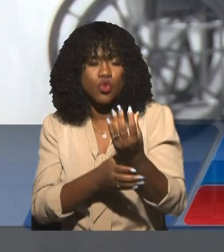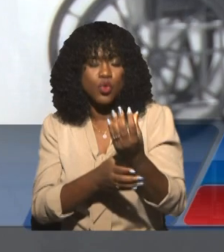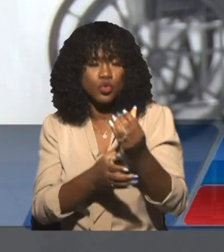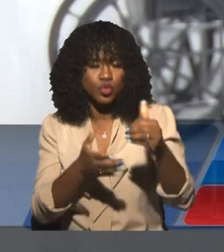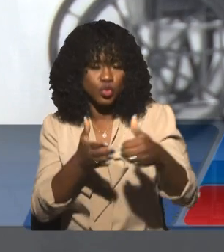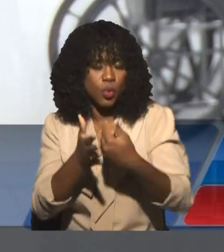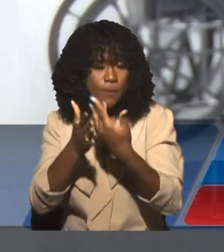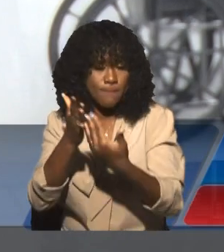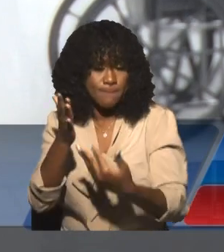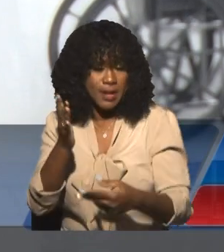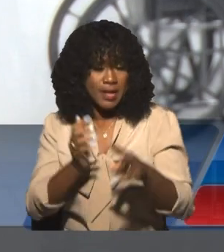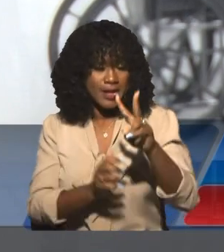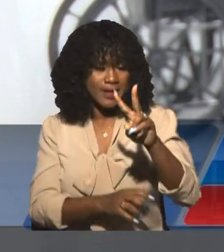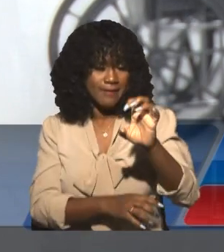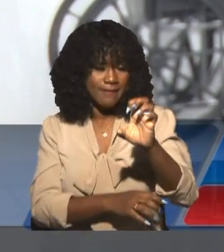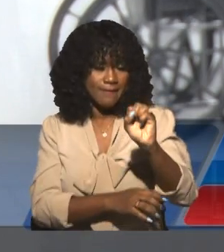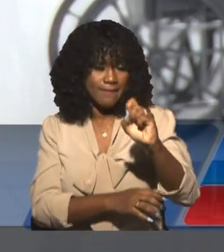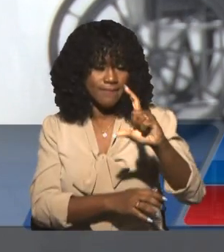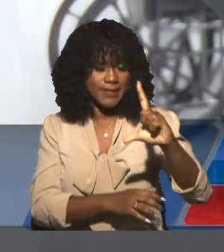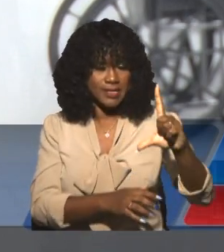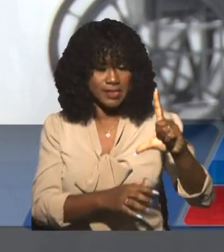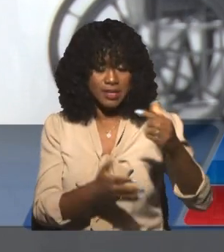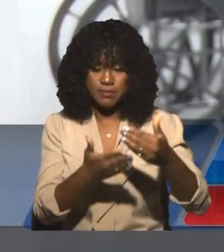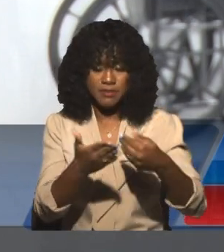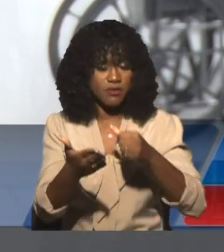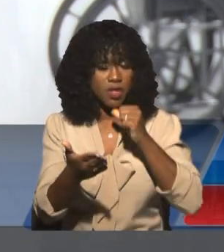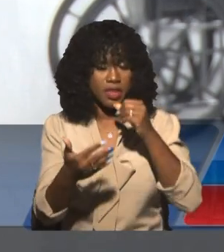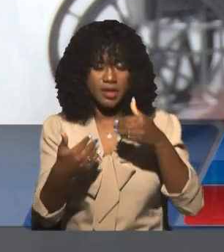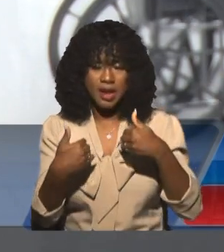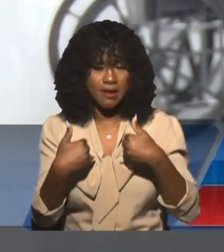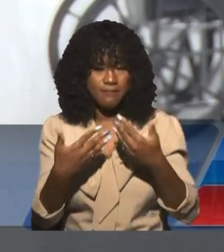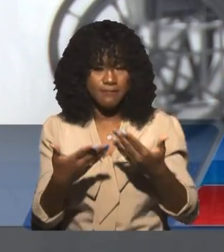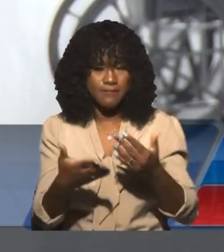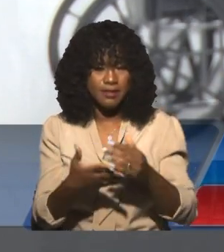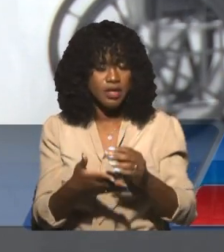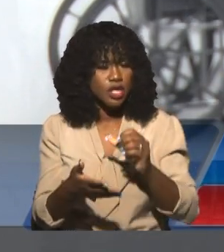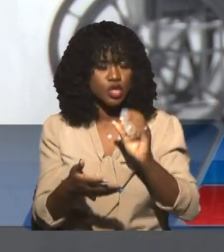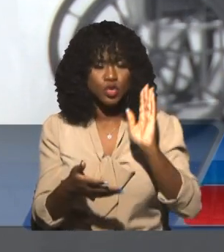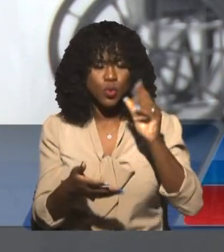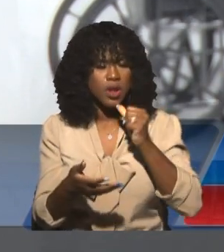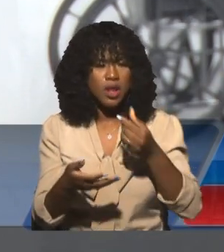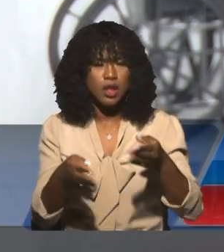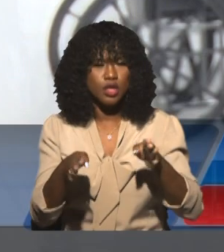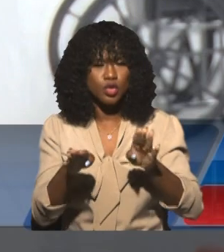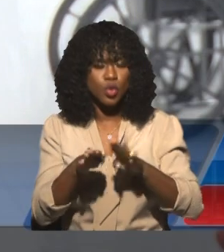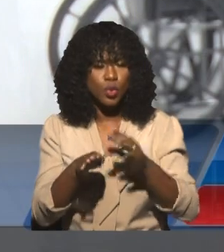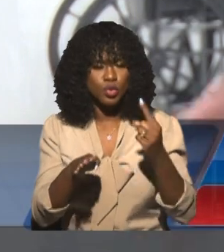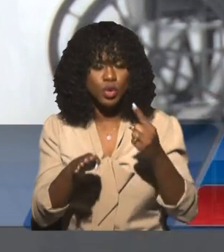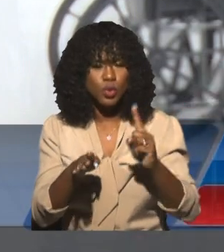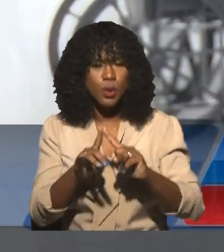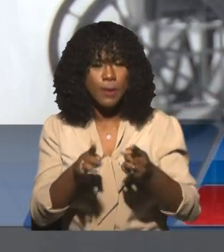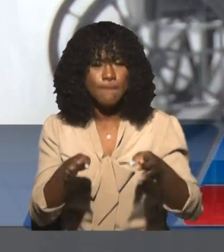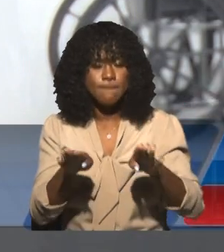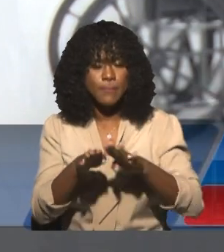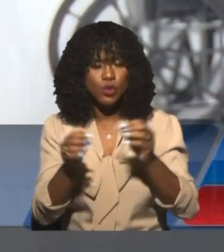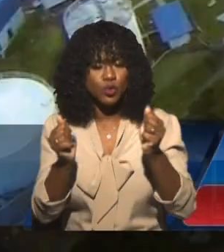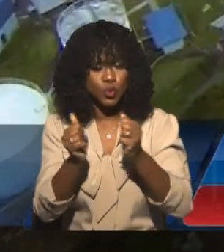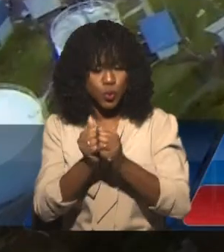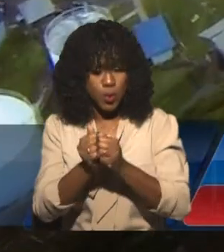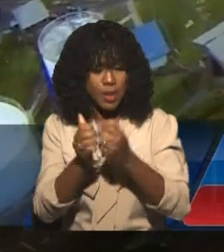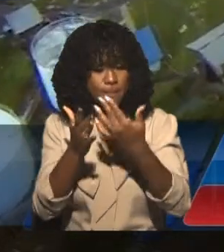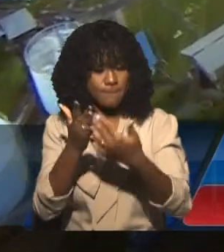the tissue that were not previously available. It's not just going to close with tissue, but it's going to close with blood